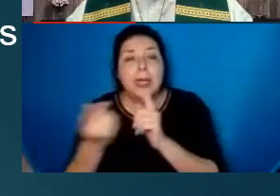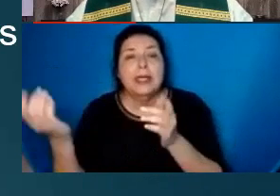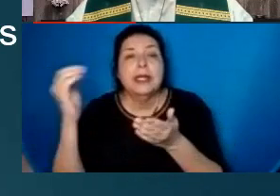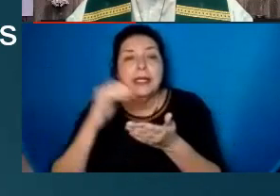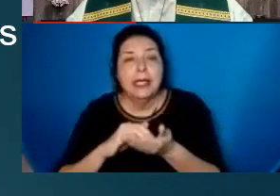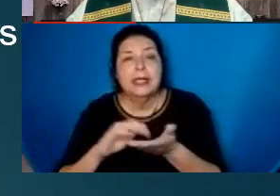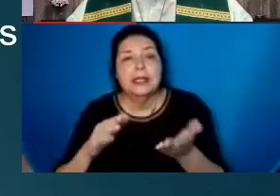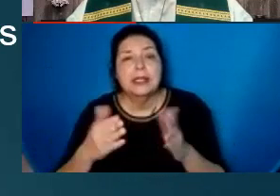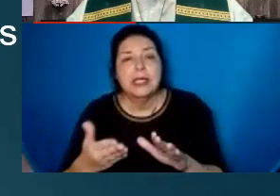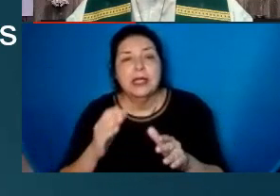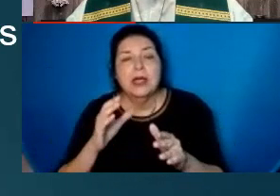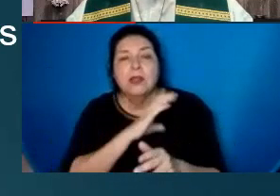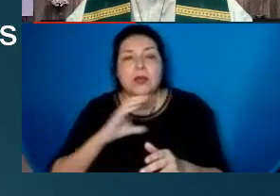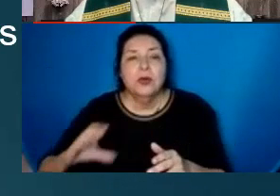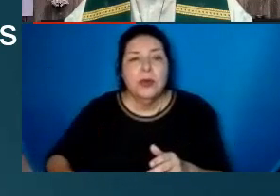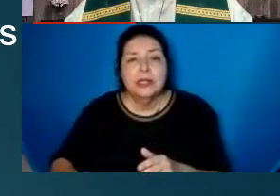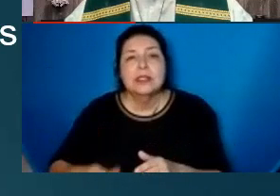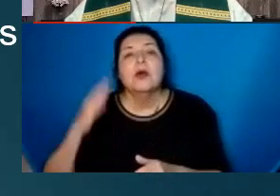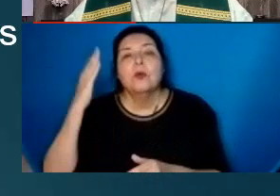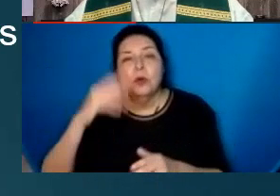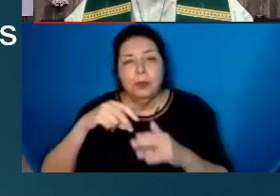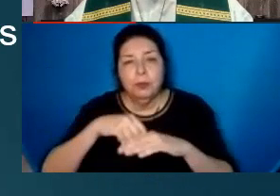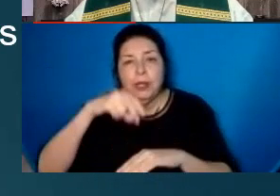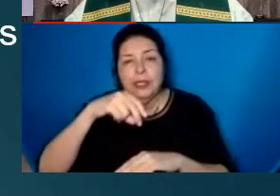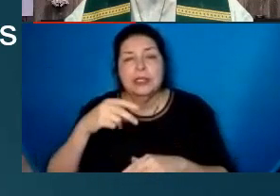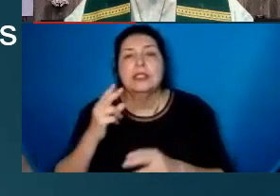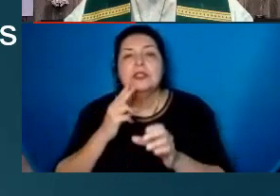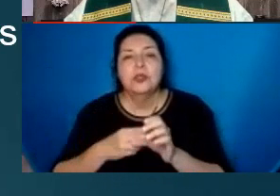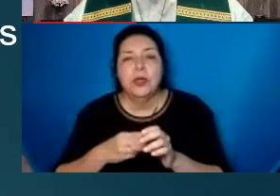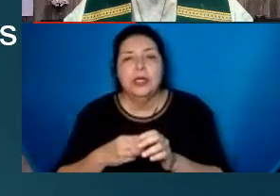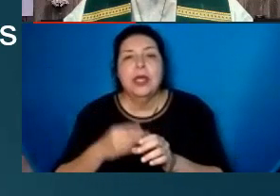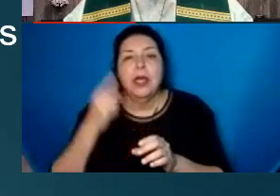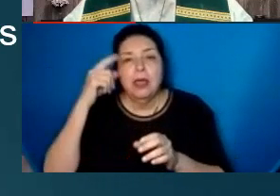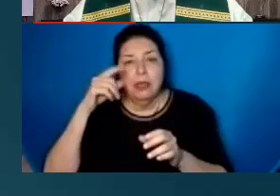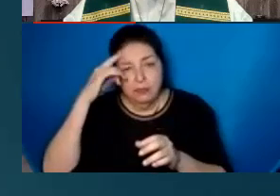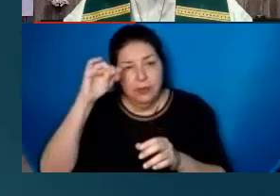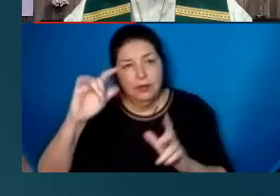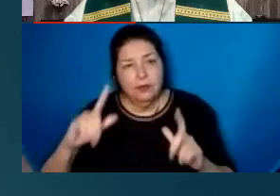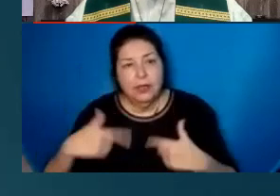in everlasting life and light, let us give thanks to the Lord.